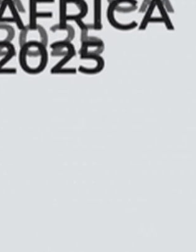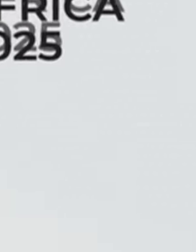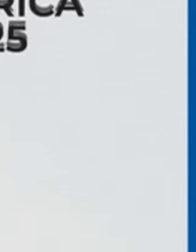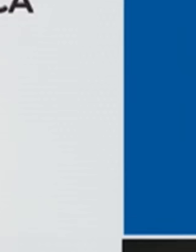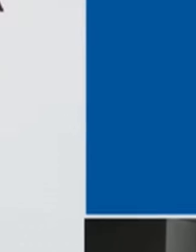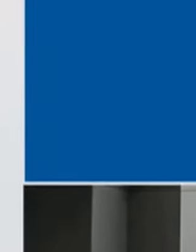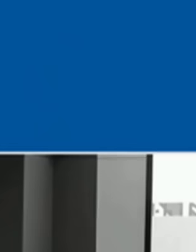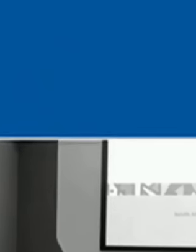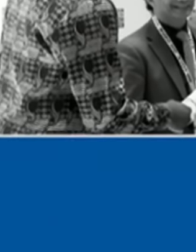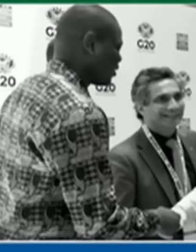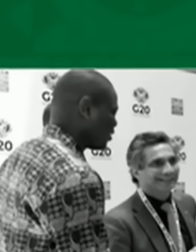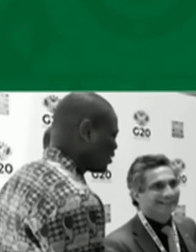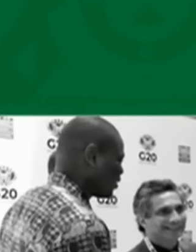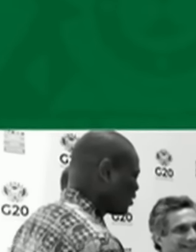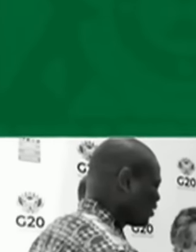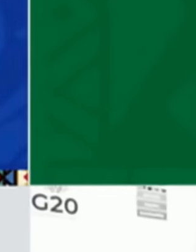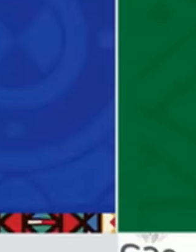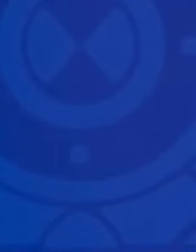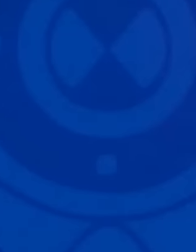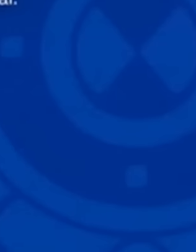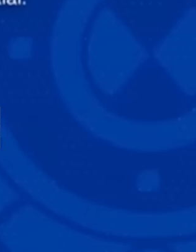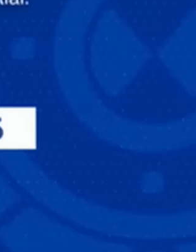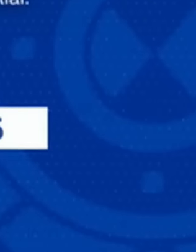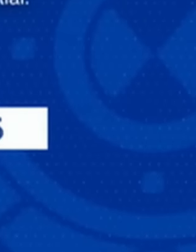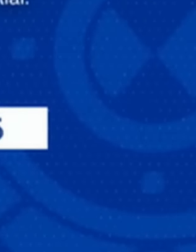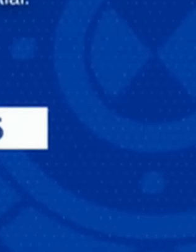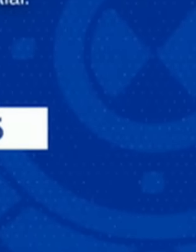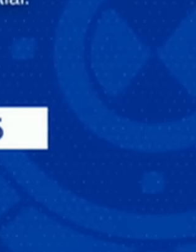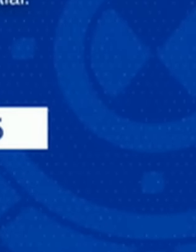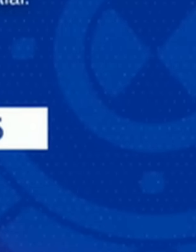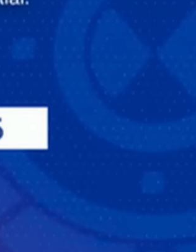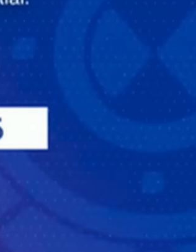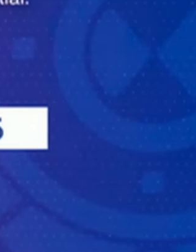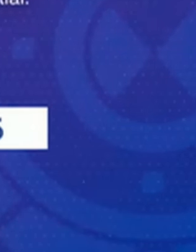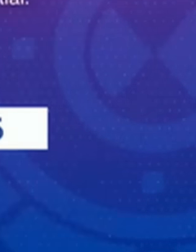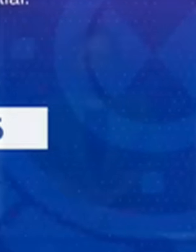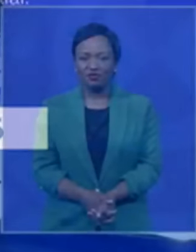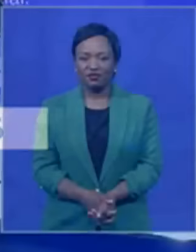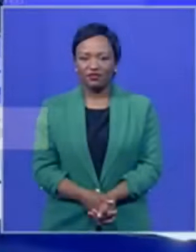SABC ke mongae wa kgašo ya G20 SA 2025.